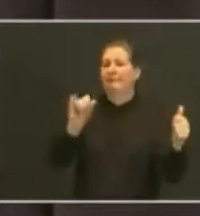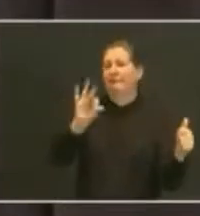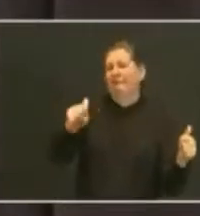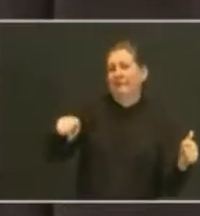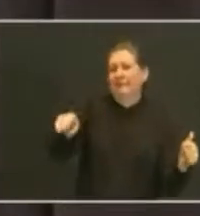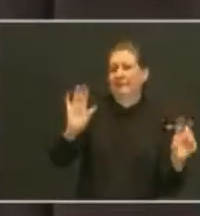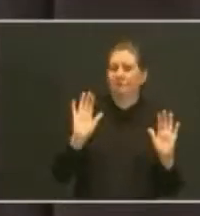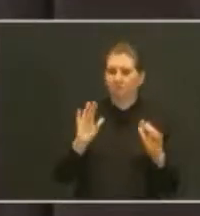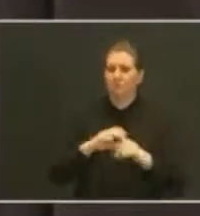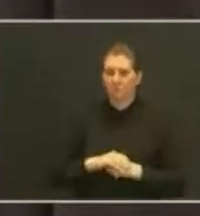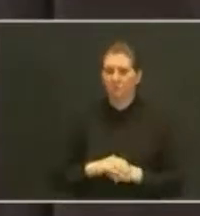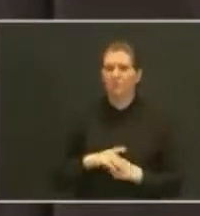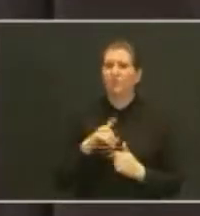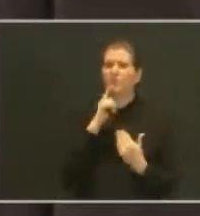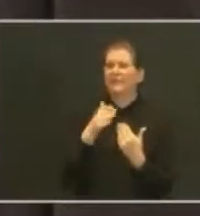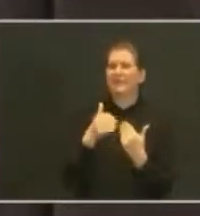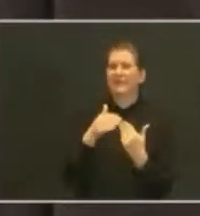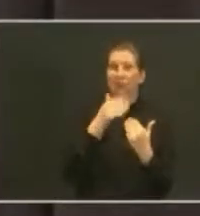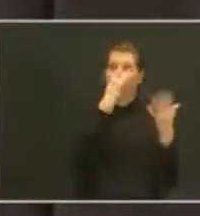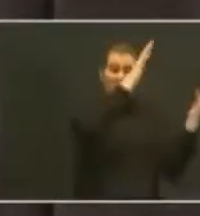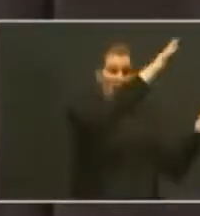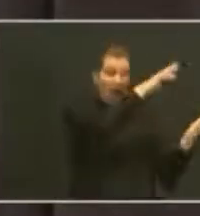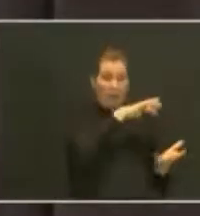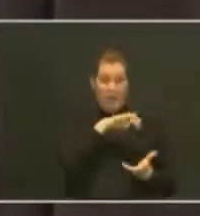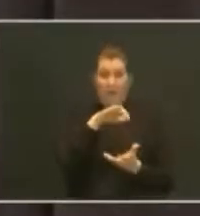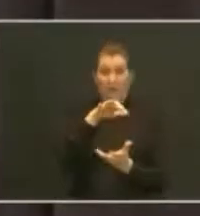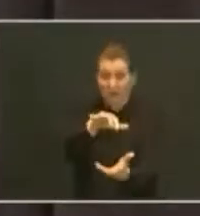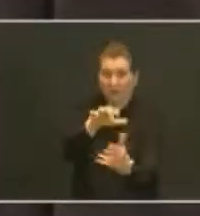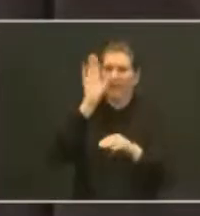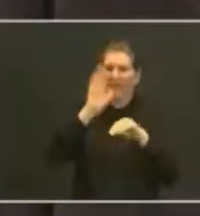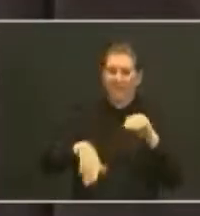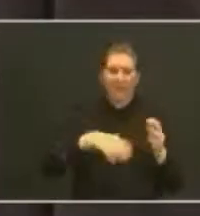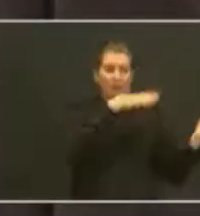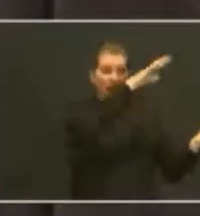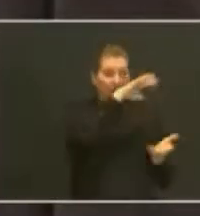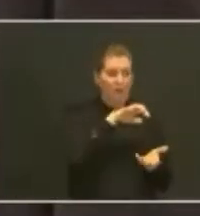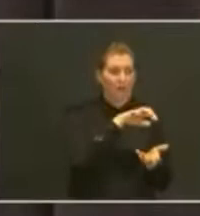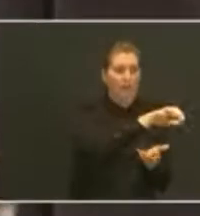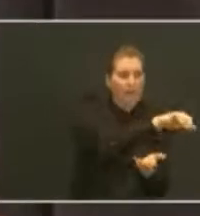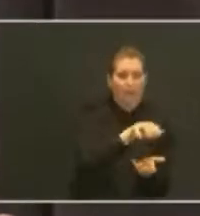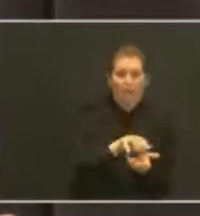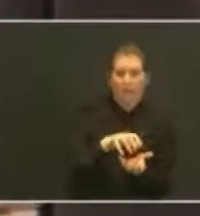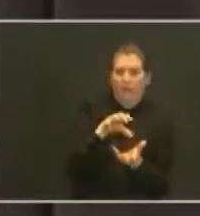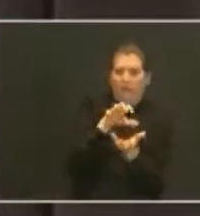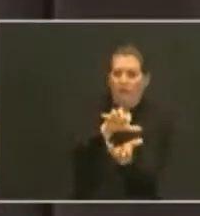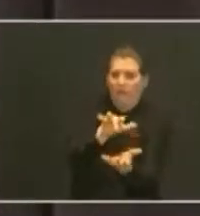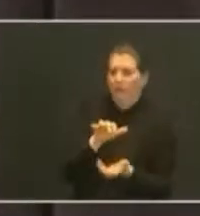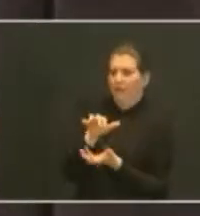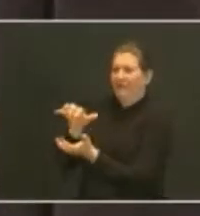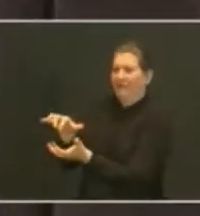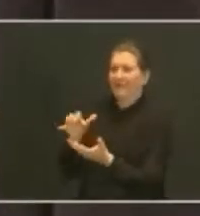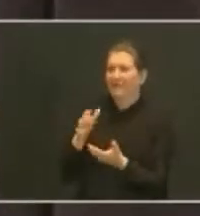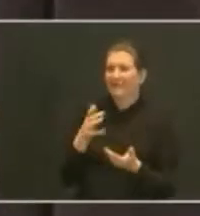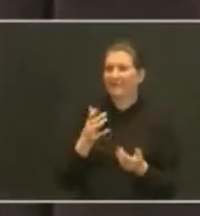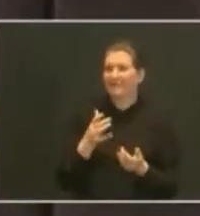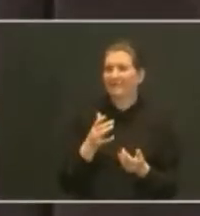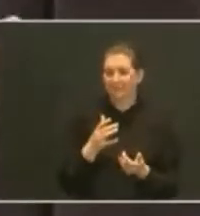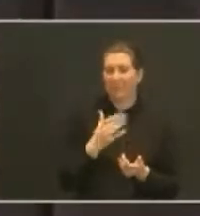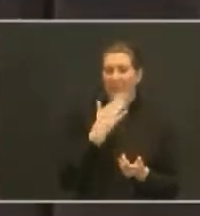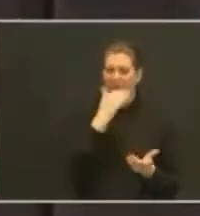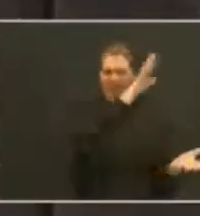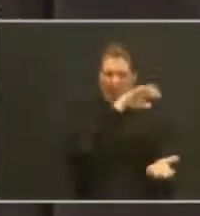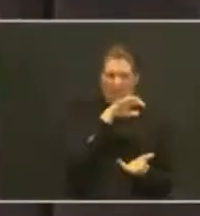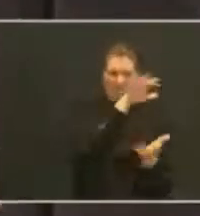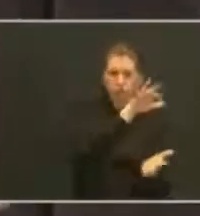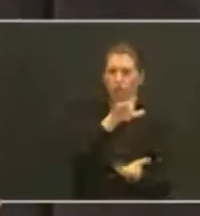store large amounts of vaccine. With that, we can make it so that the vaccine